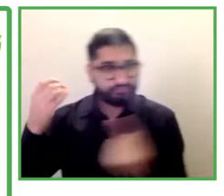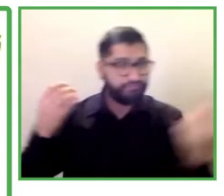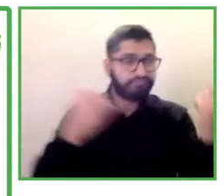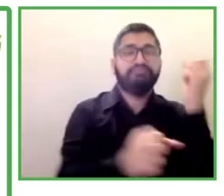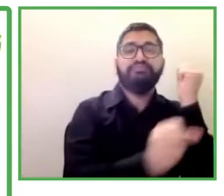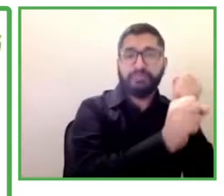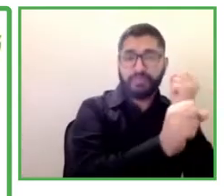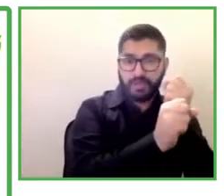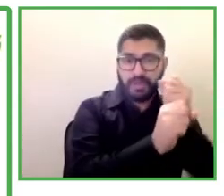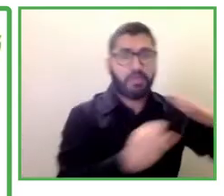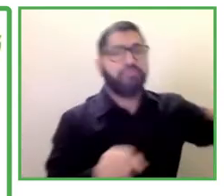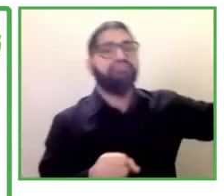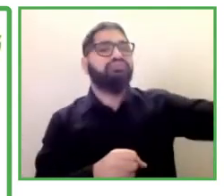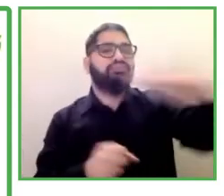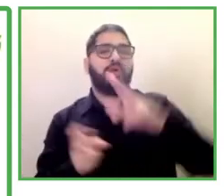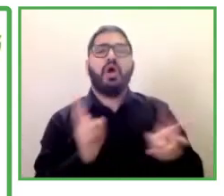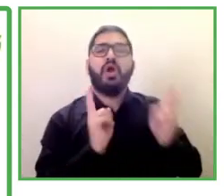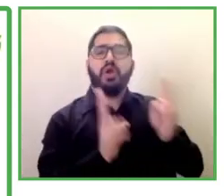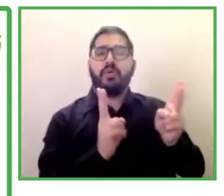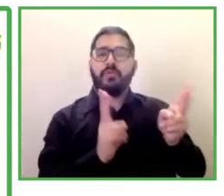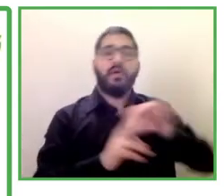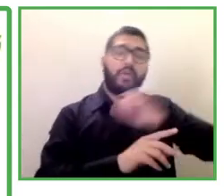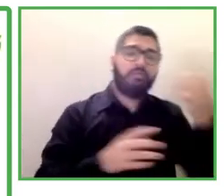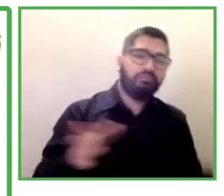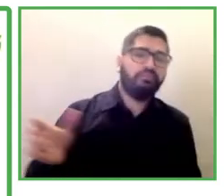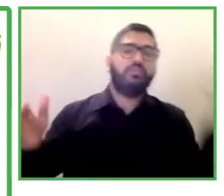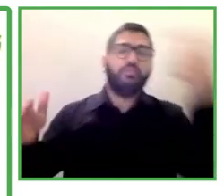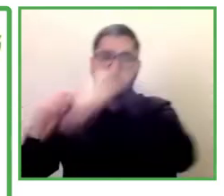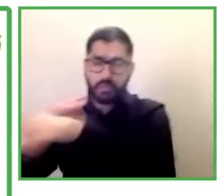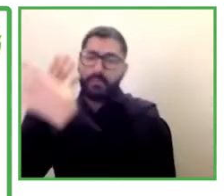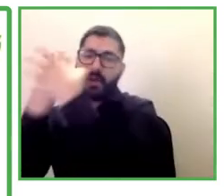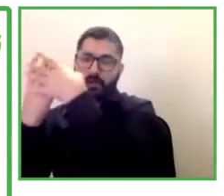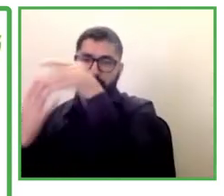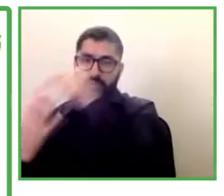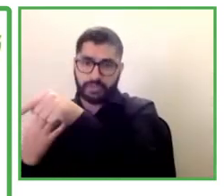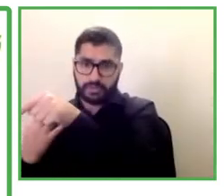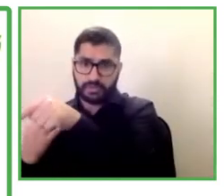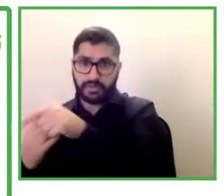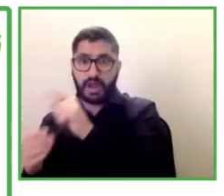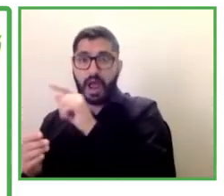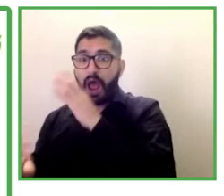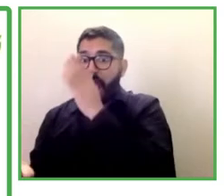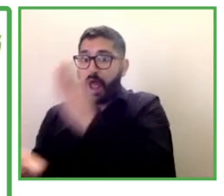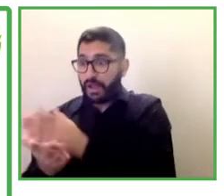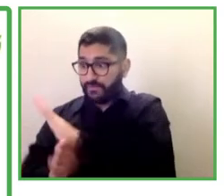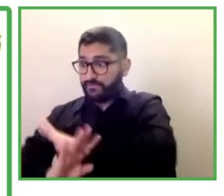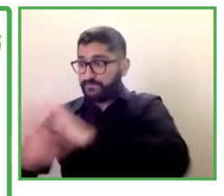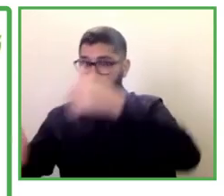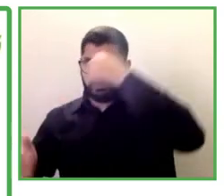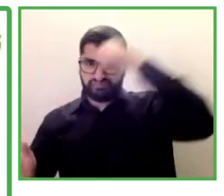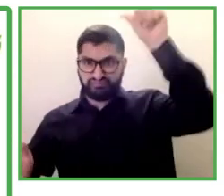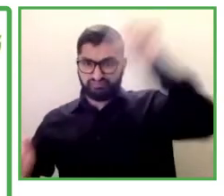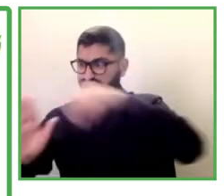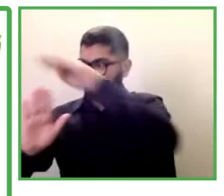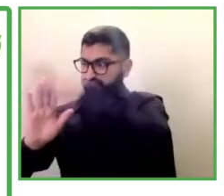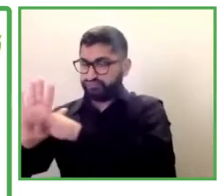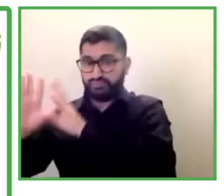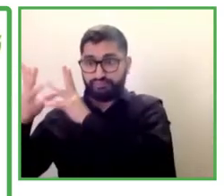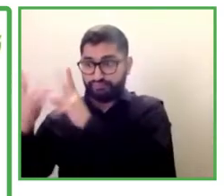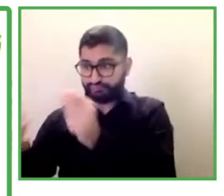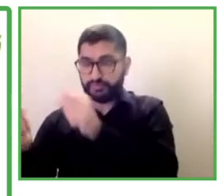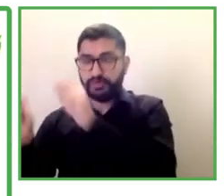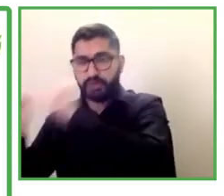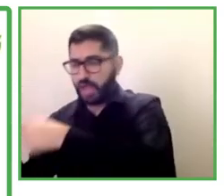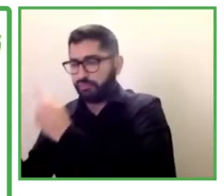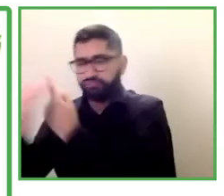normal environment. This program is started in APSA, but throughout the years, it has been extended to